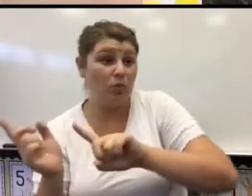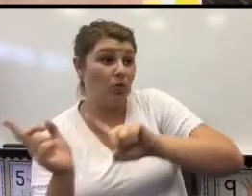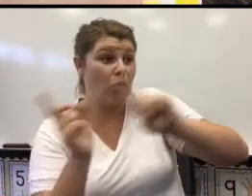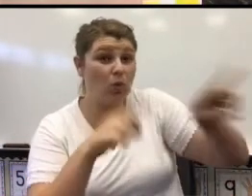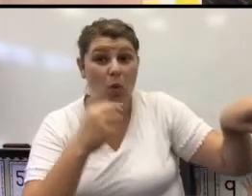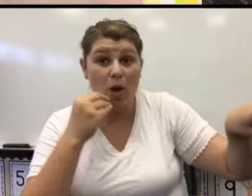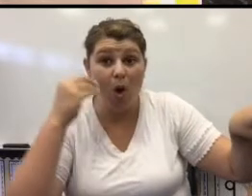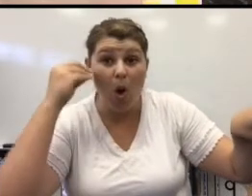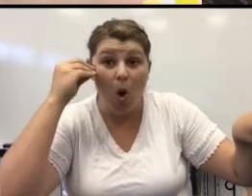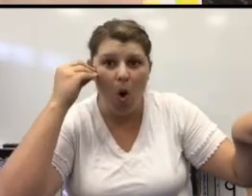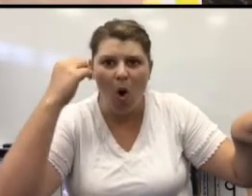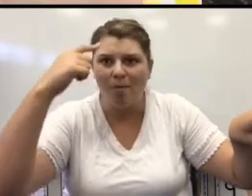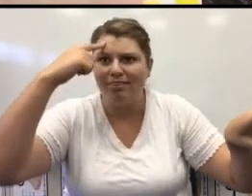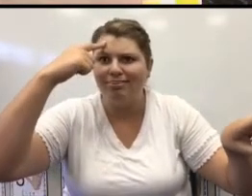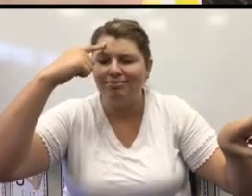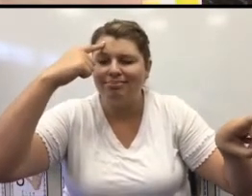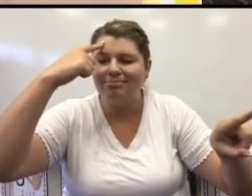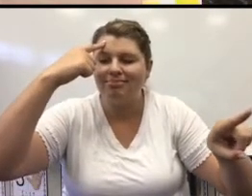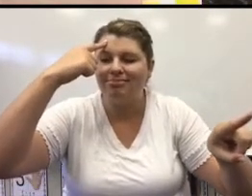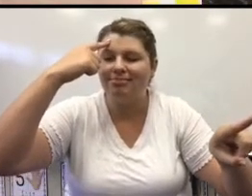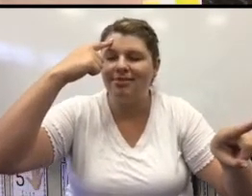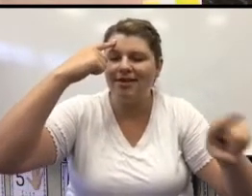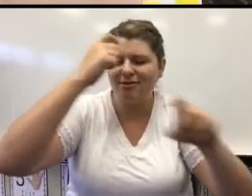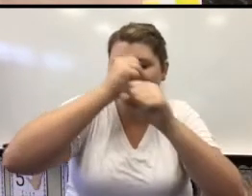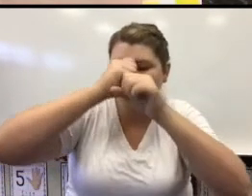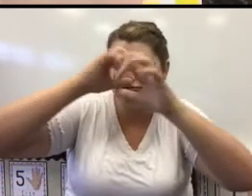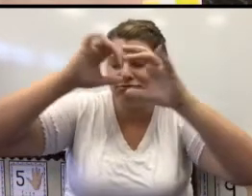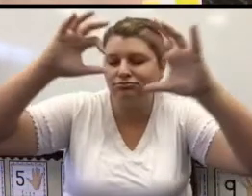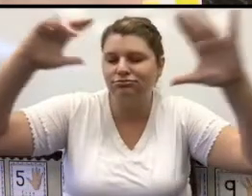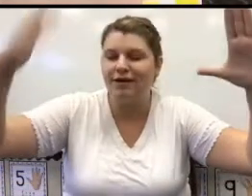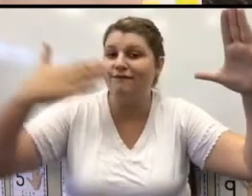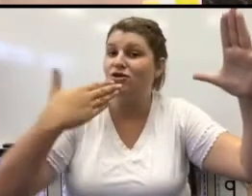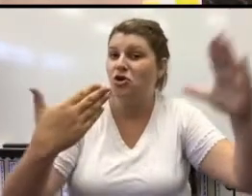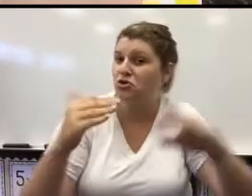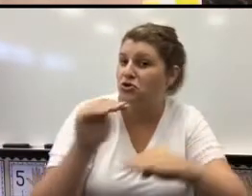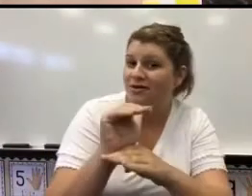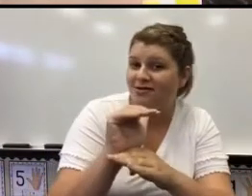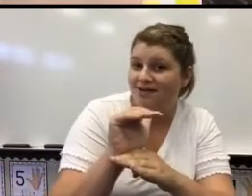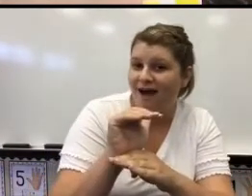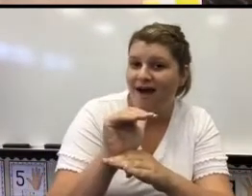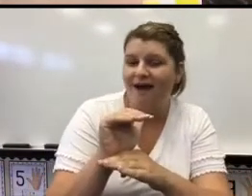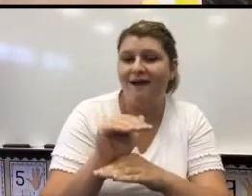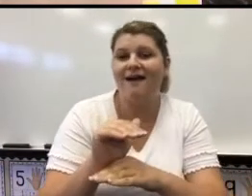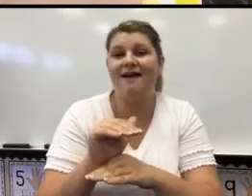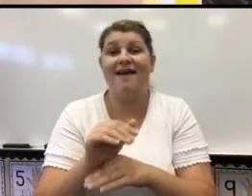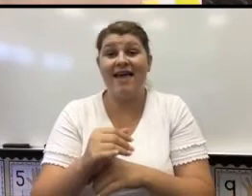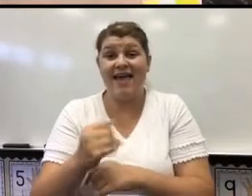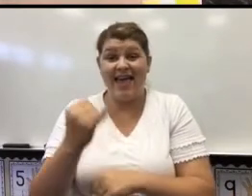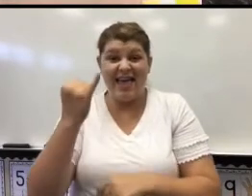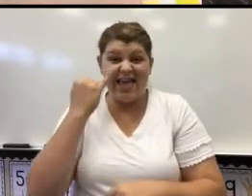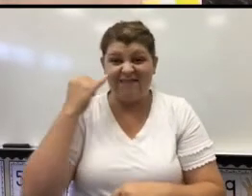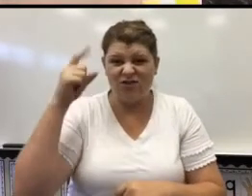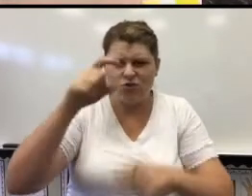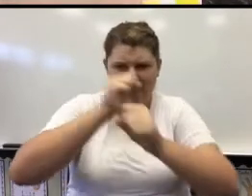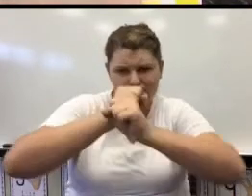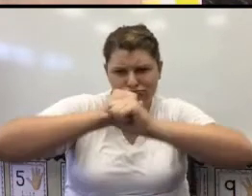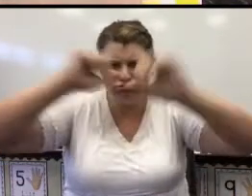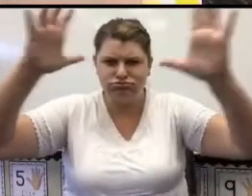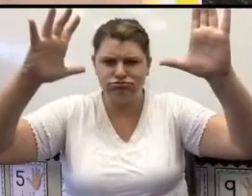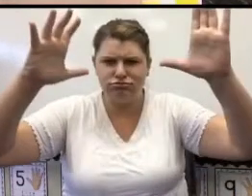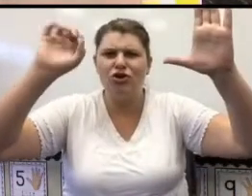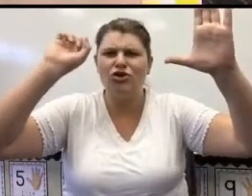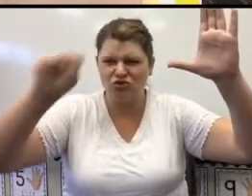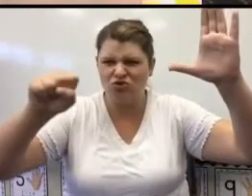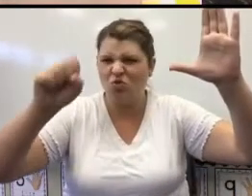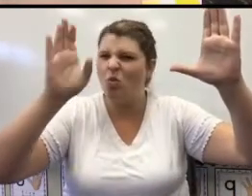night. When you think about your future, imagine yourself accomplishing your goals and your dreams, said